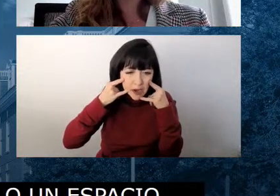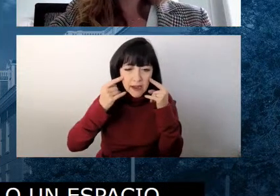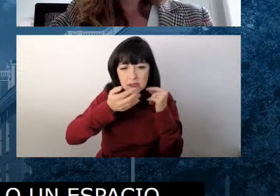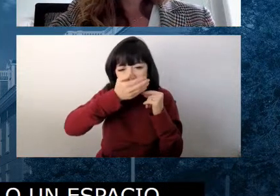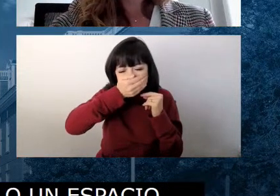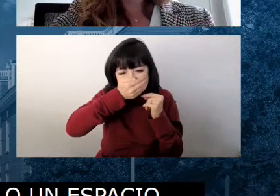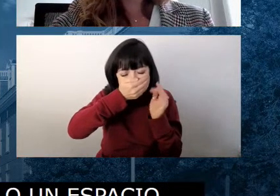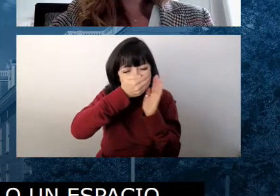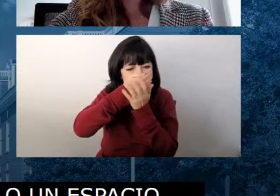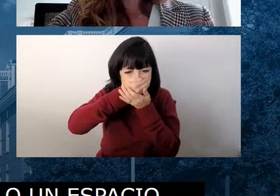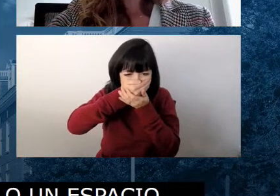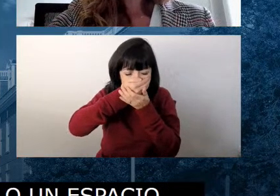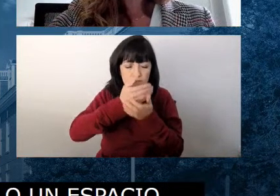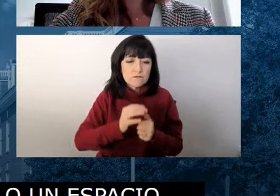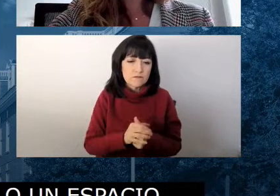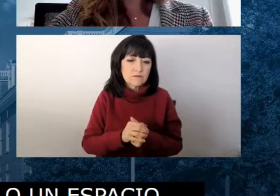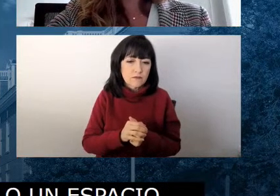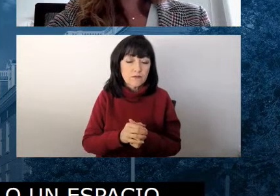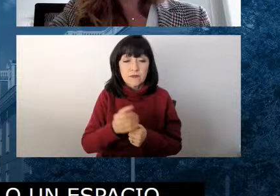Fits, some